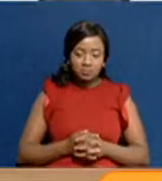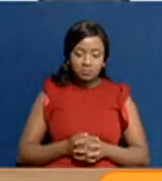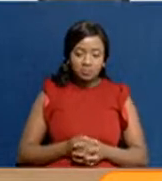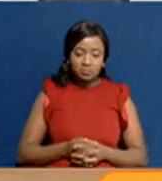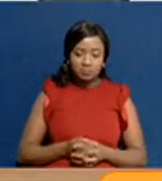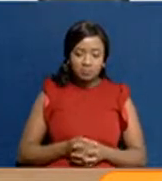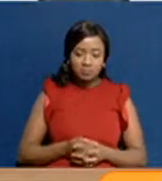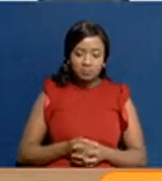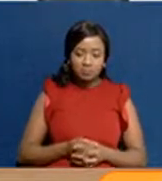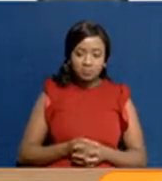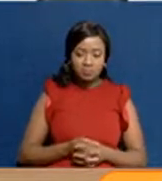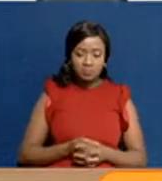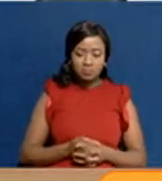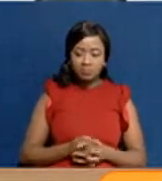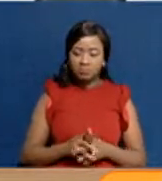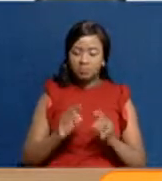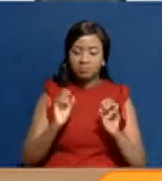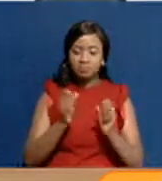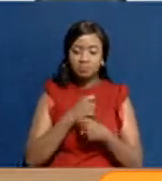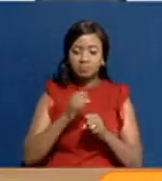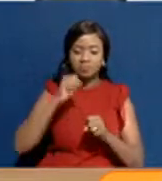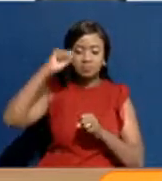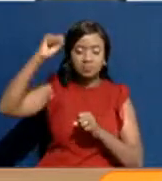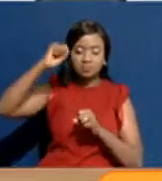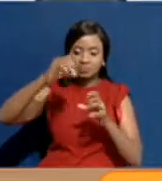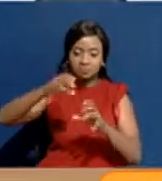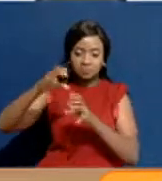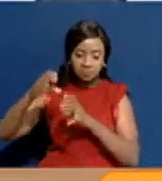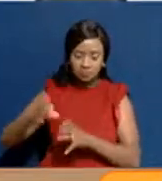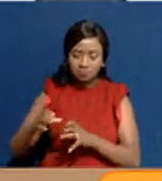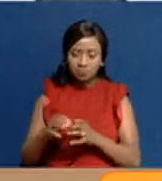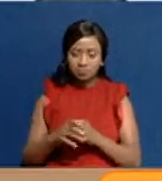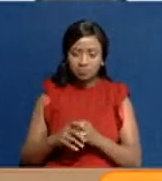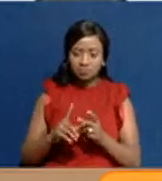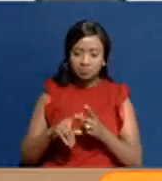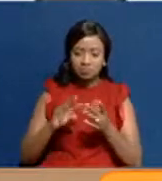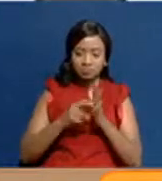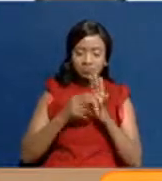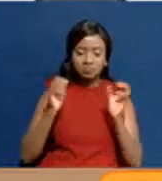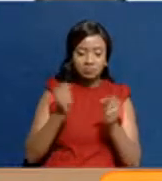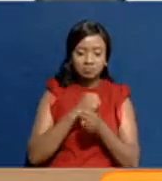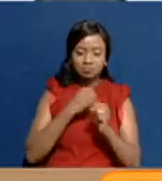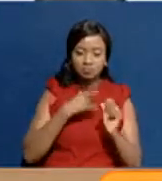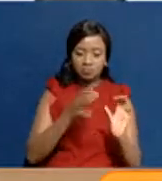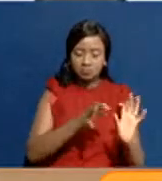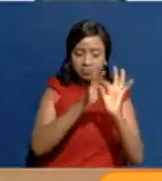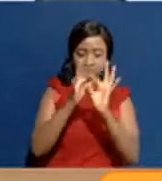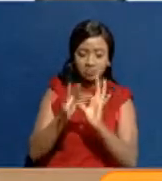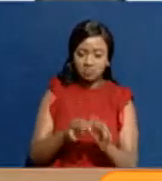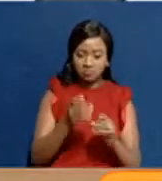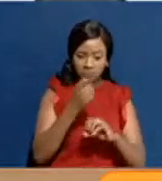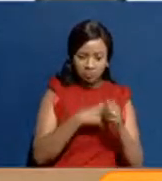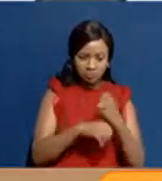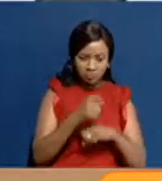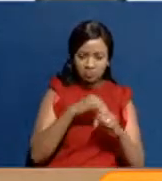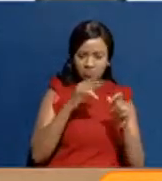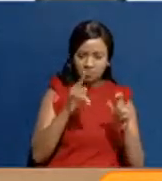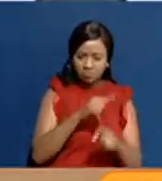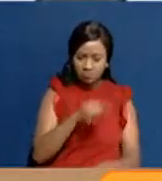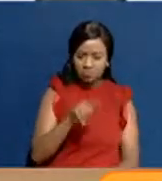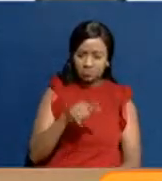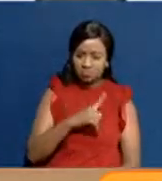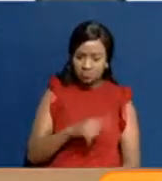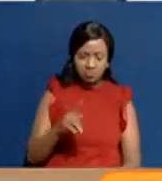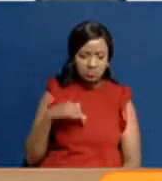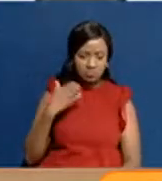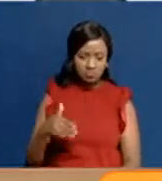a party, a hunting party. Mm. You can't get into a coalition of doing wrong things. And I